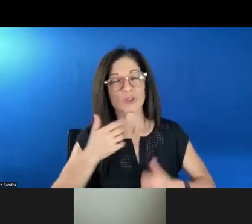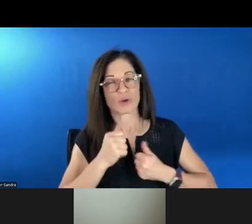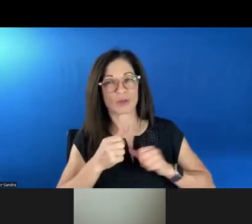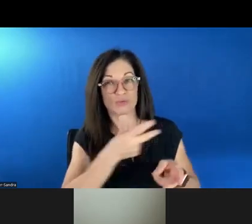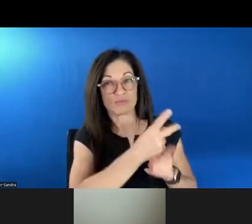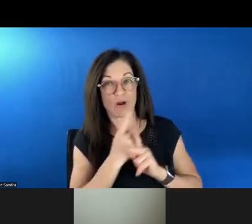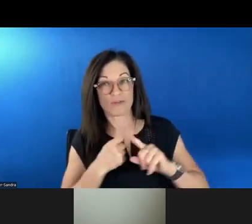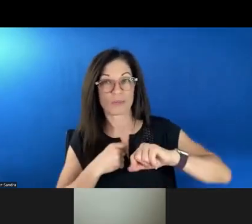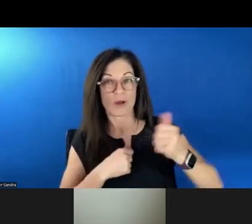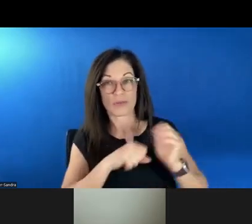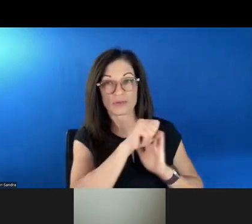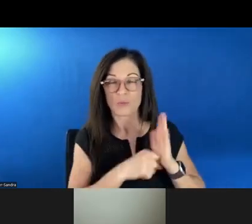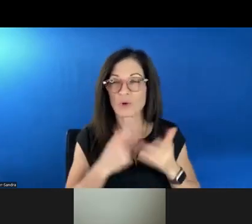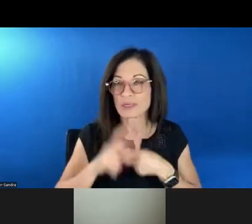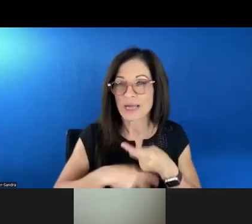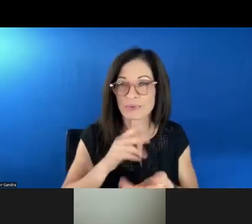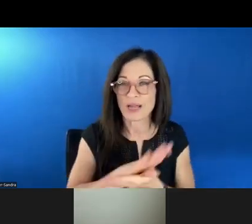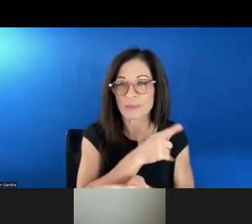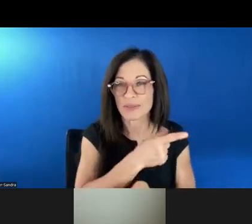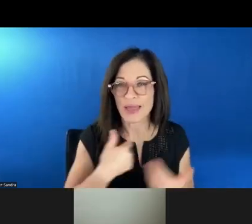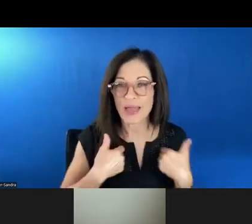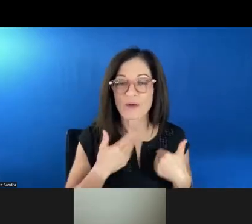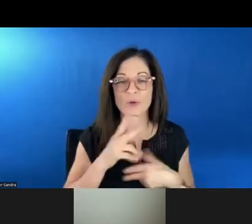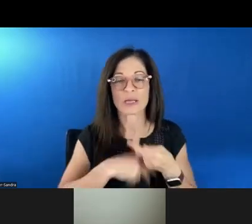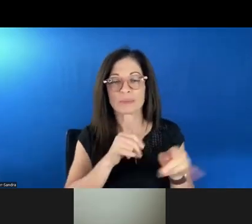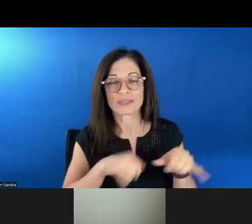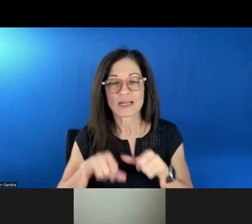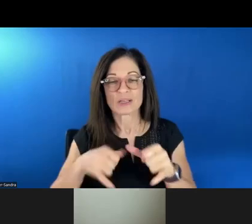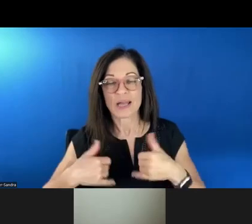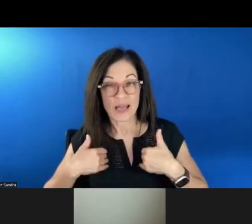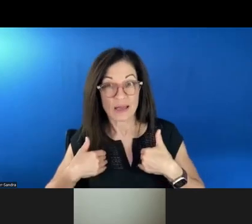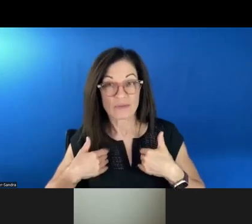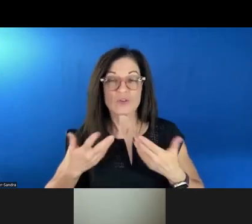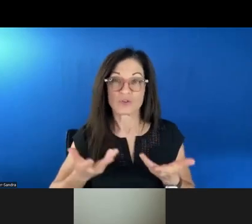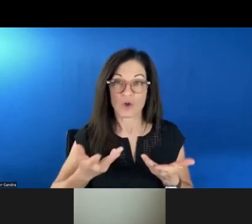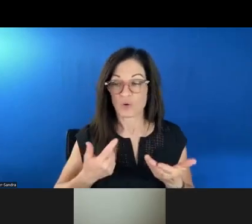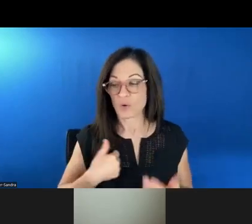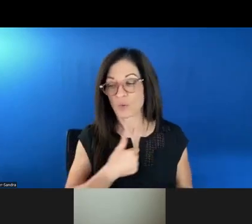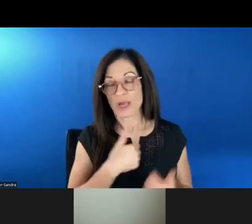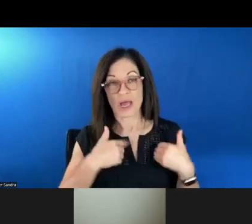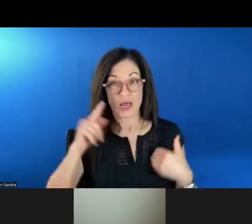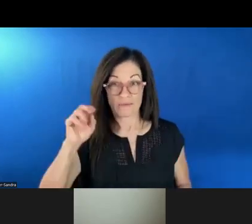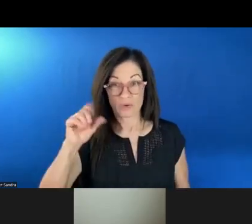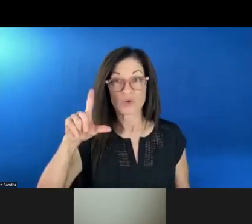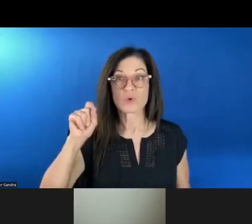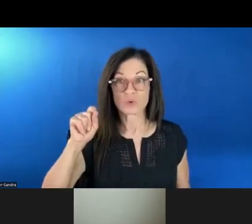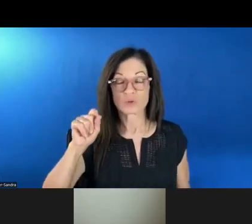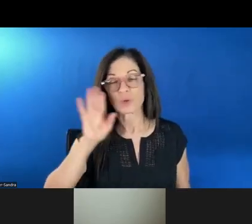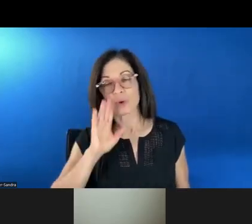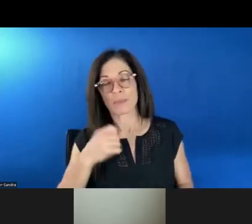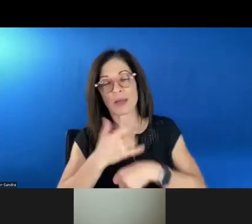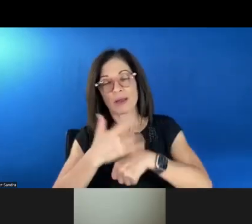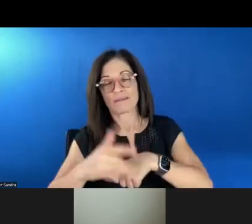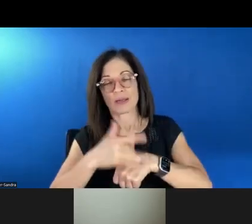of documentation they have or standards they have. And so we've got tools that we're going to make available